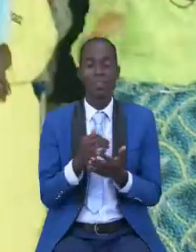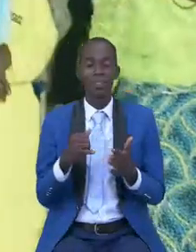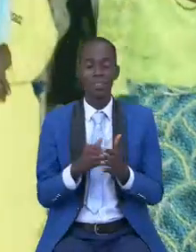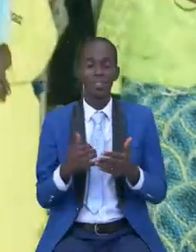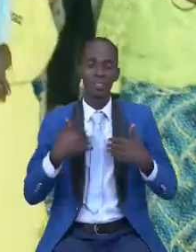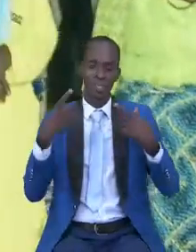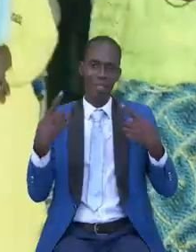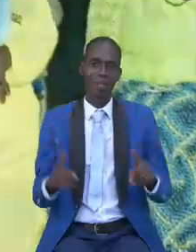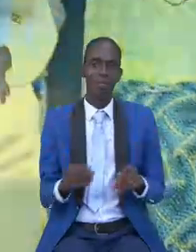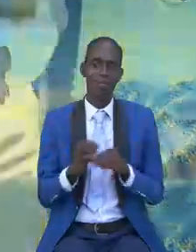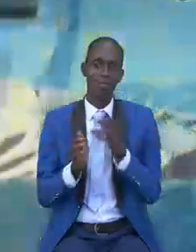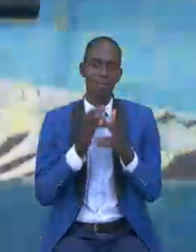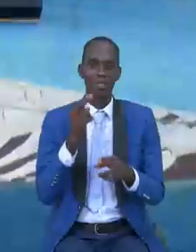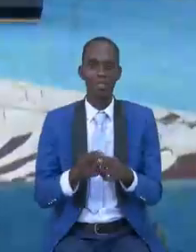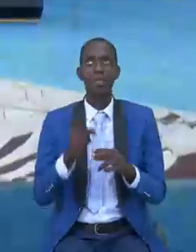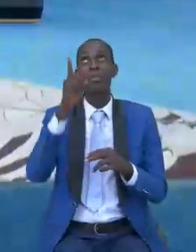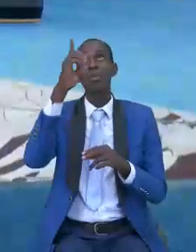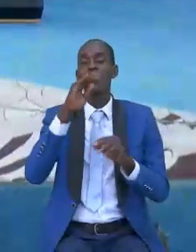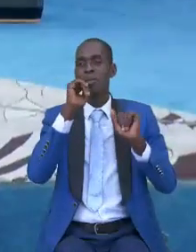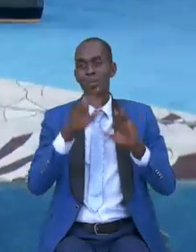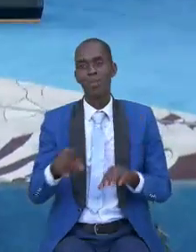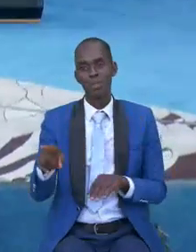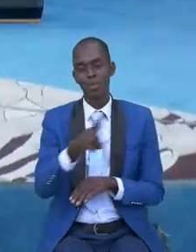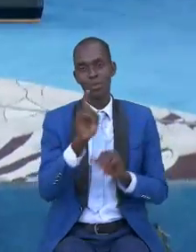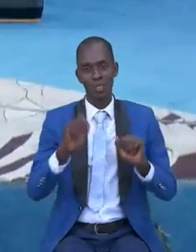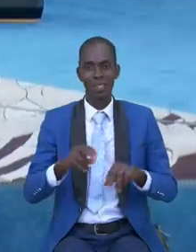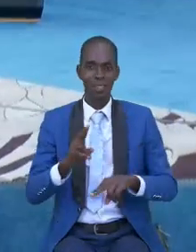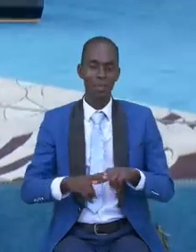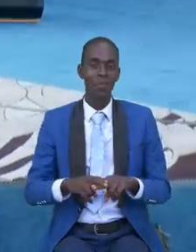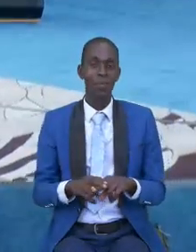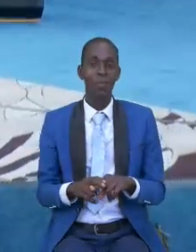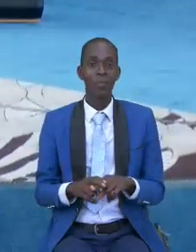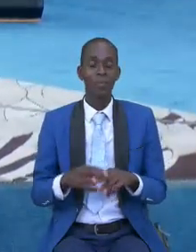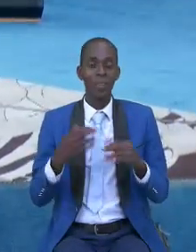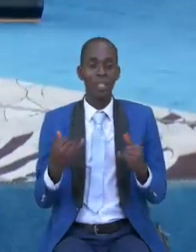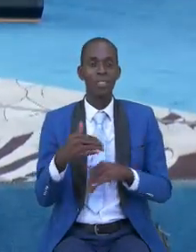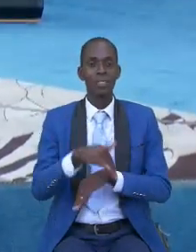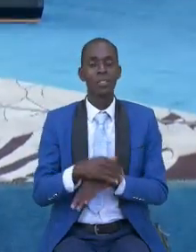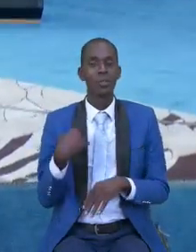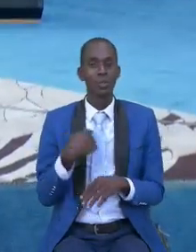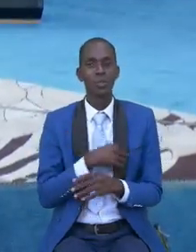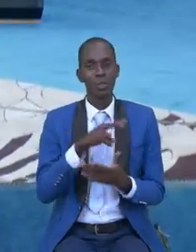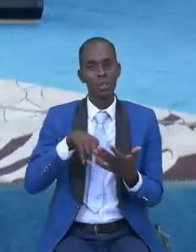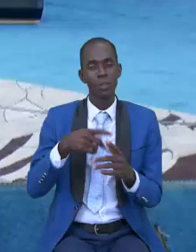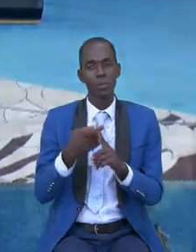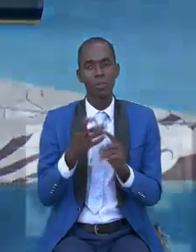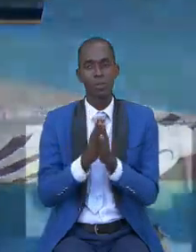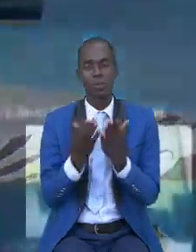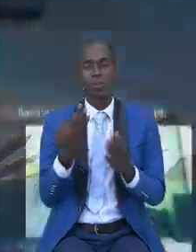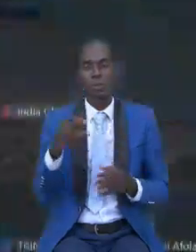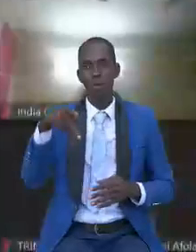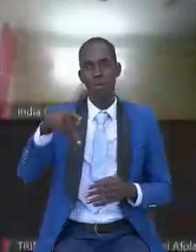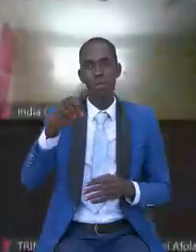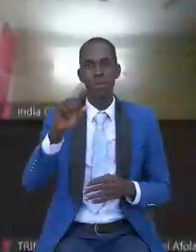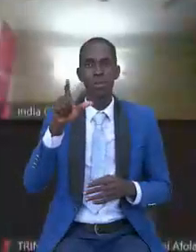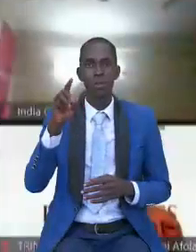God bless you. You can sit down. Tonight we look at Psalm 107,